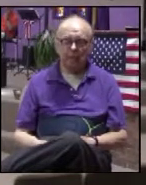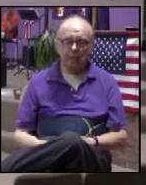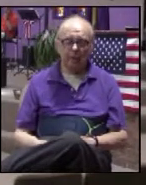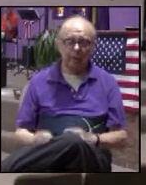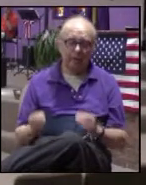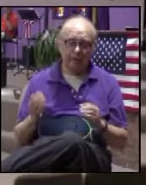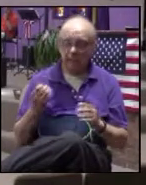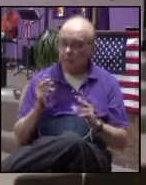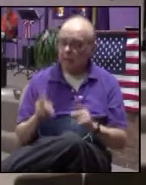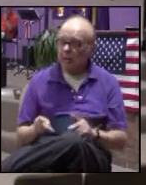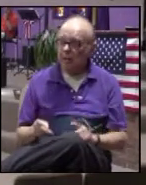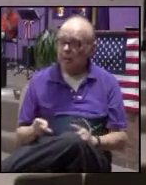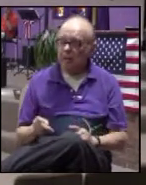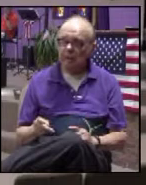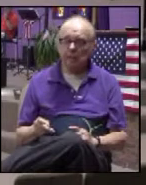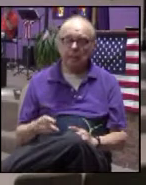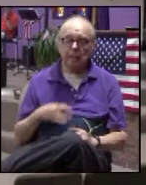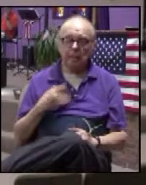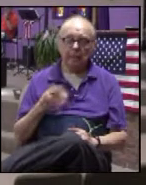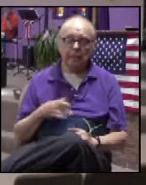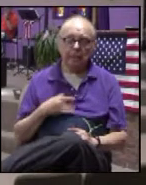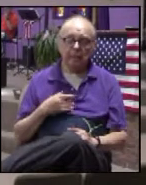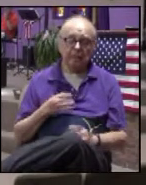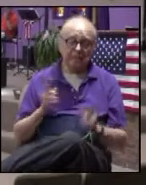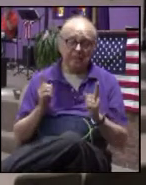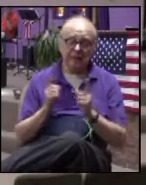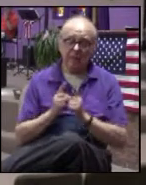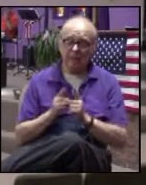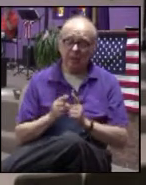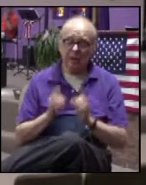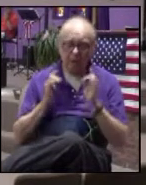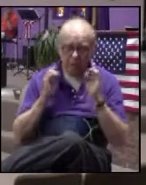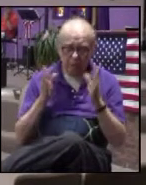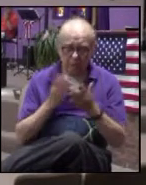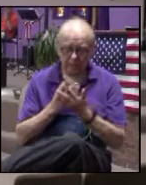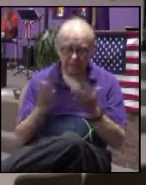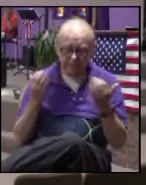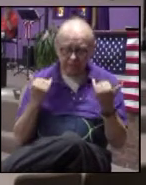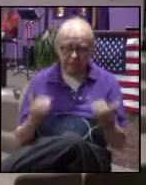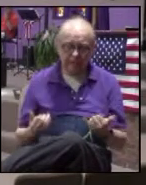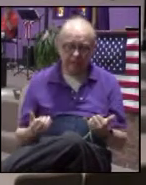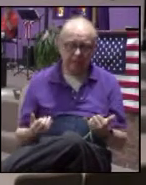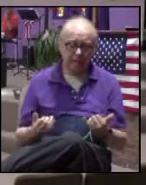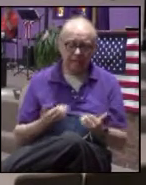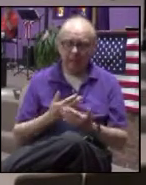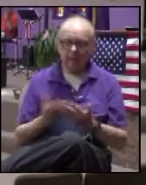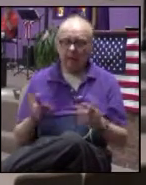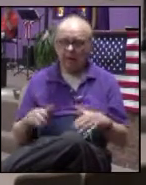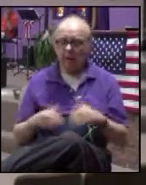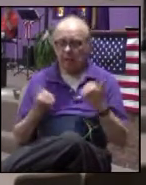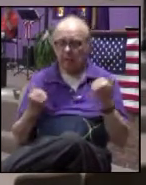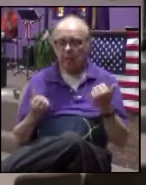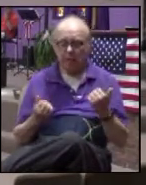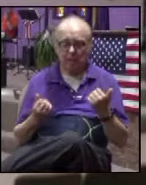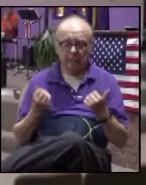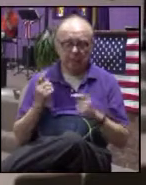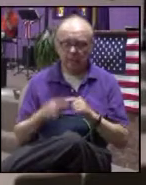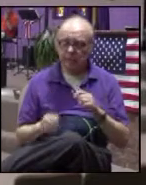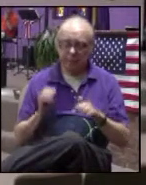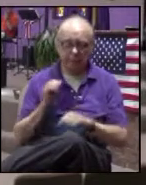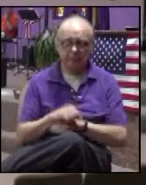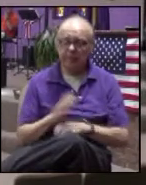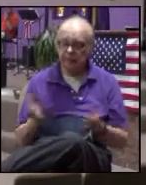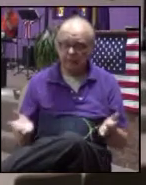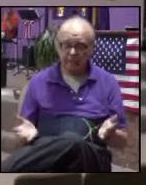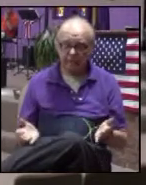Anybody in here feel like you're facing insurmountable odds right now? You feel like there are things in your life that you're just not going to be able to conquer. Let me tell you